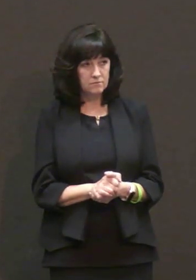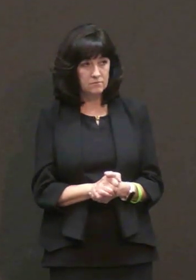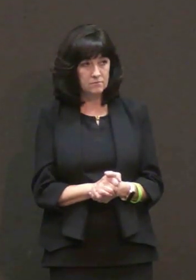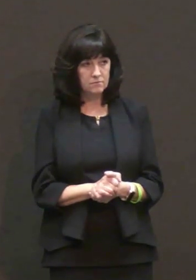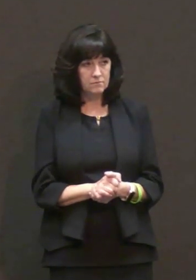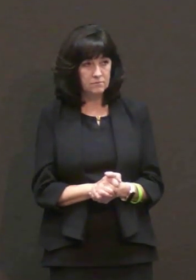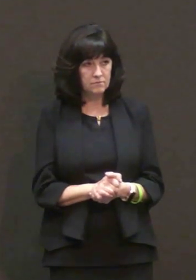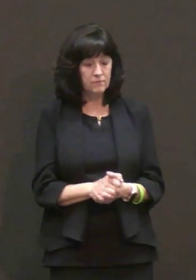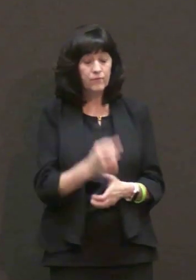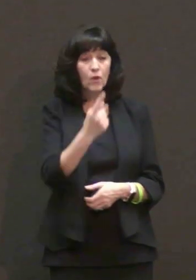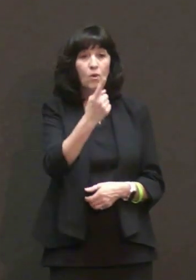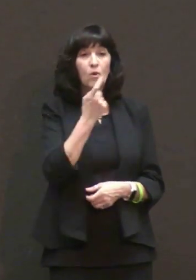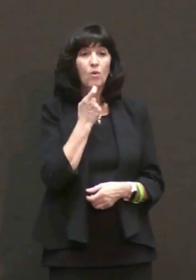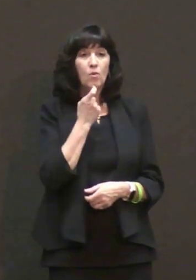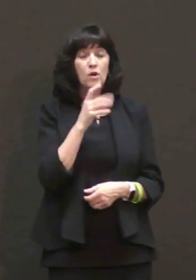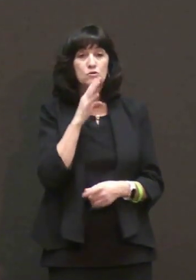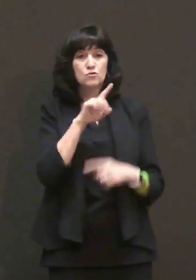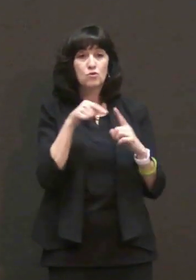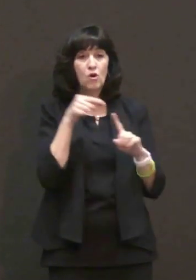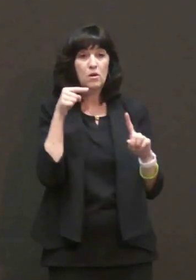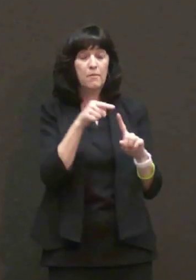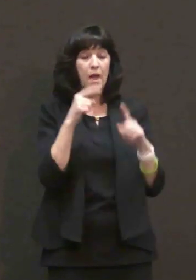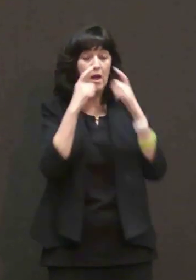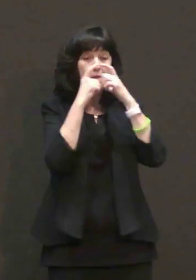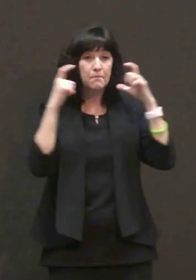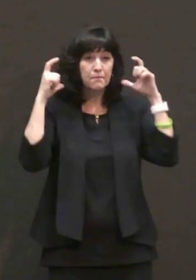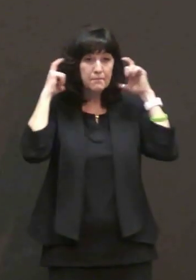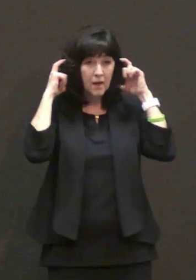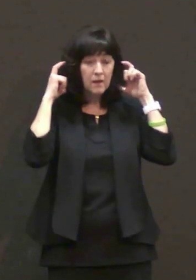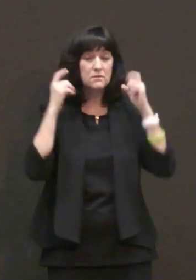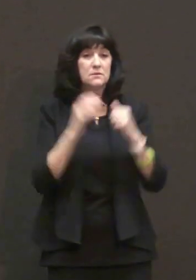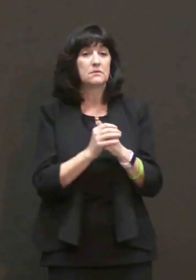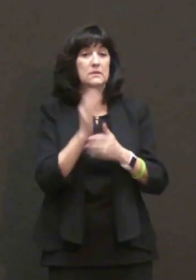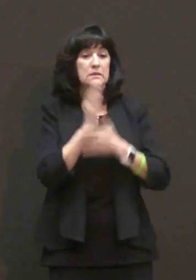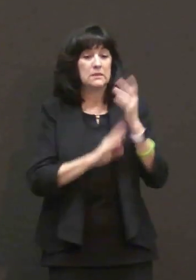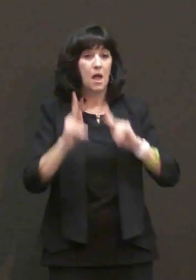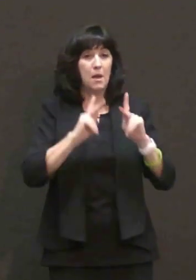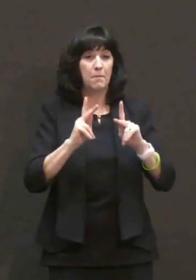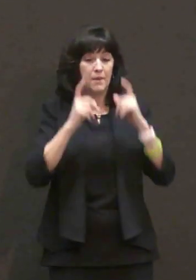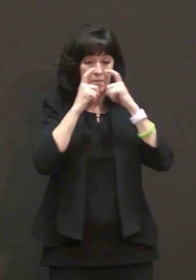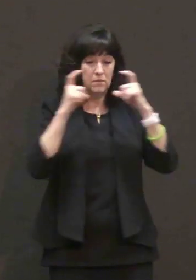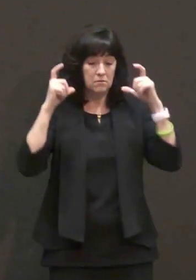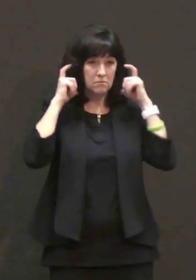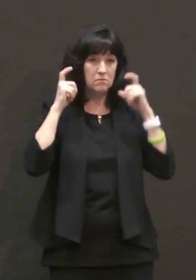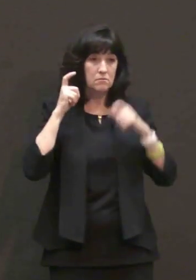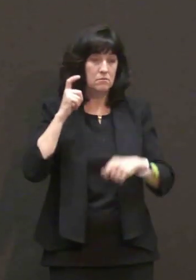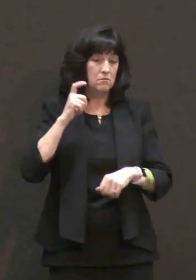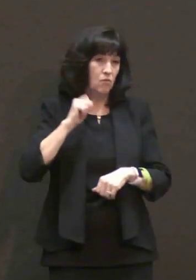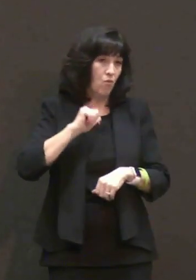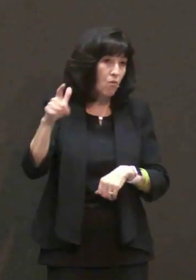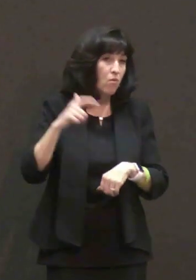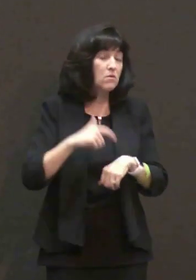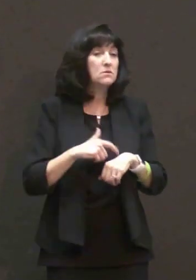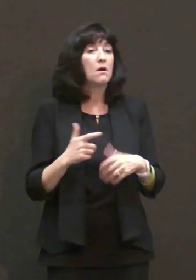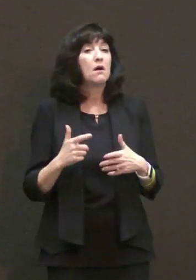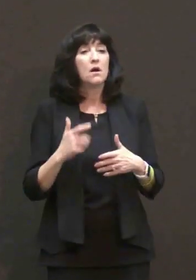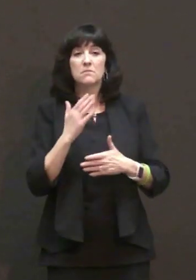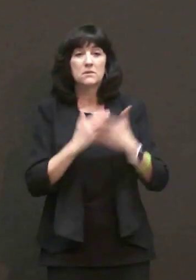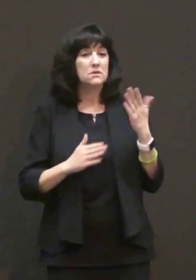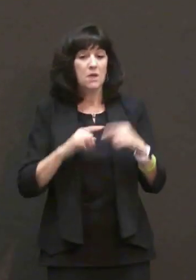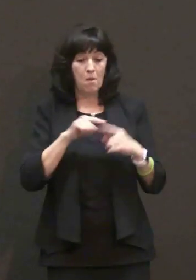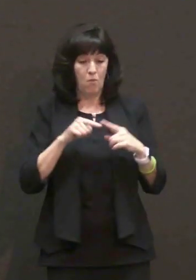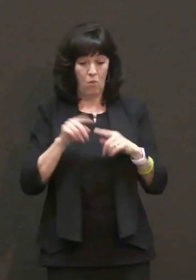says wear it all the time when you're outside. Others say just when you're around people or in close proximity. What is your answer to that? Yeah, so